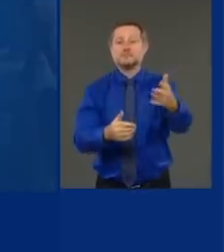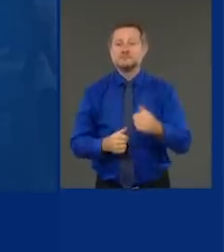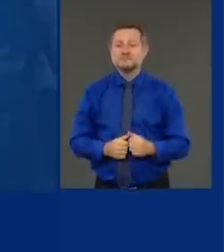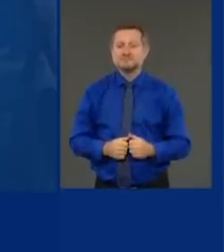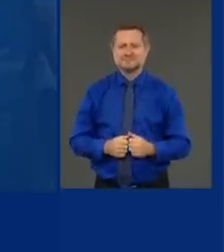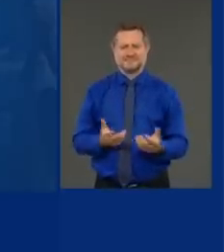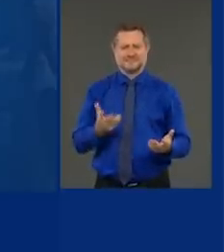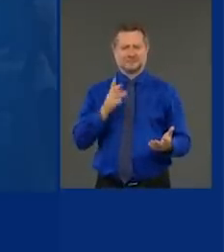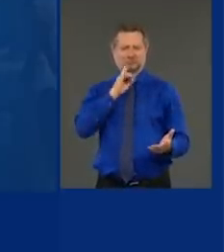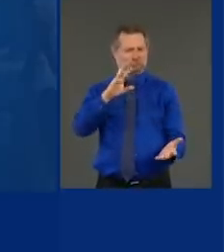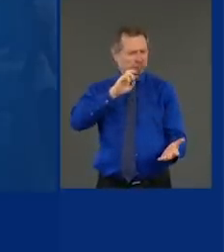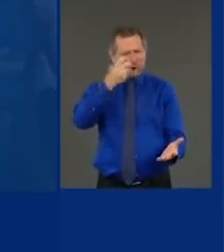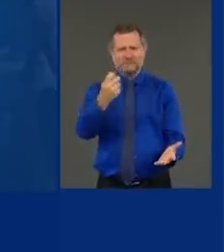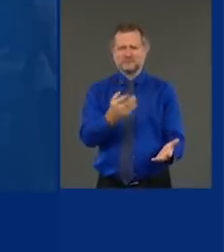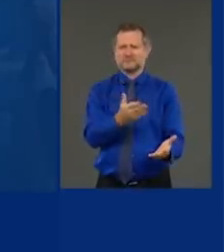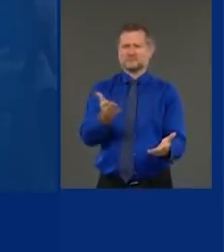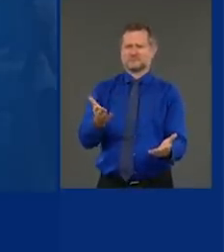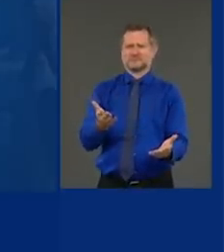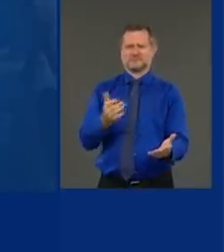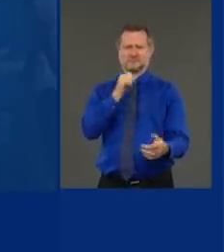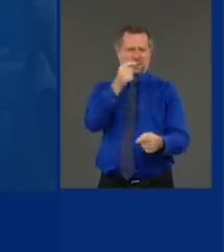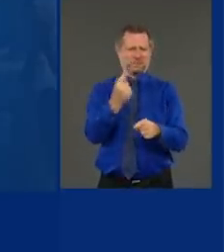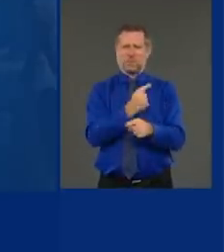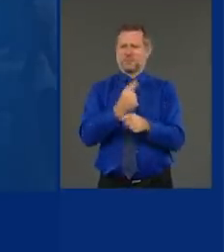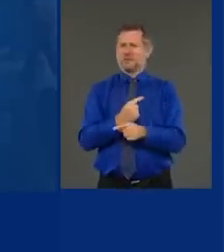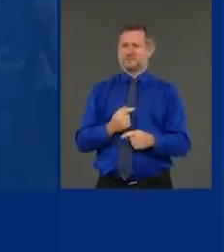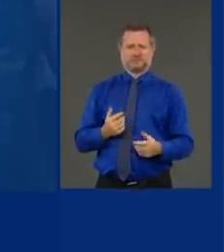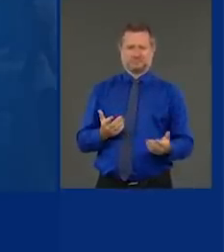rude, irresponsible, and illegal.